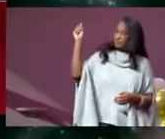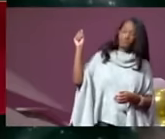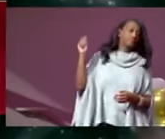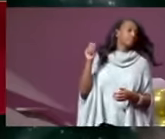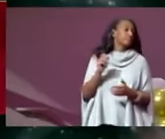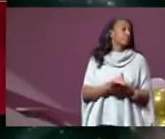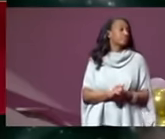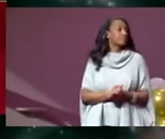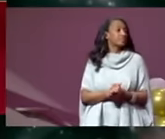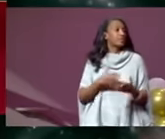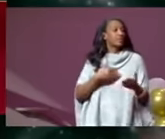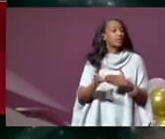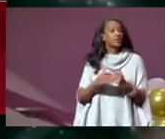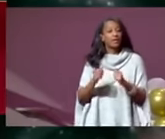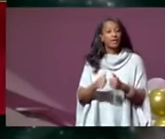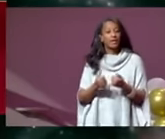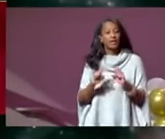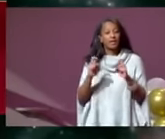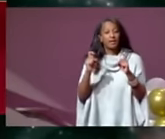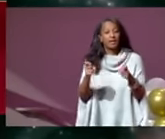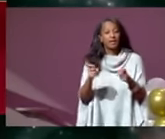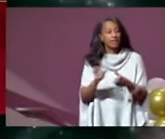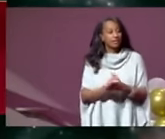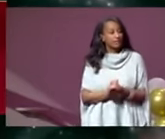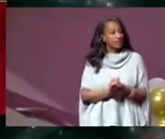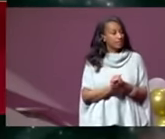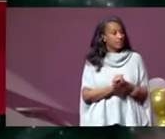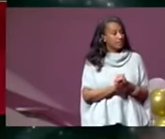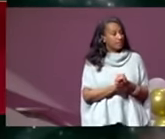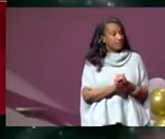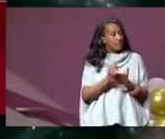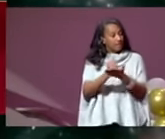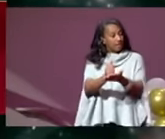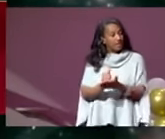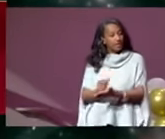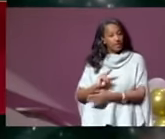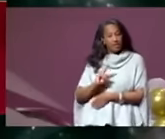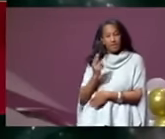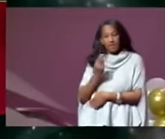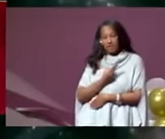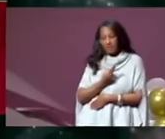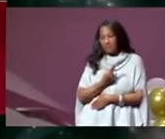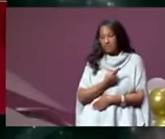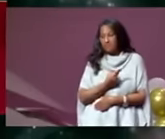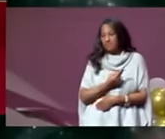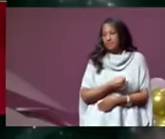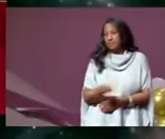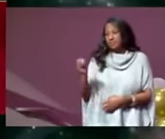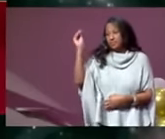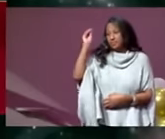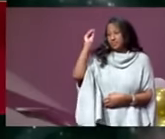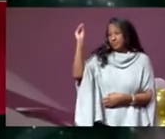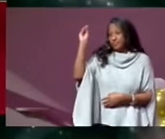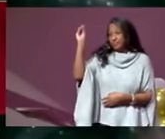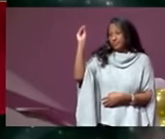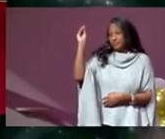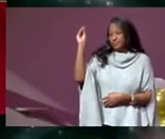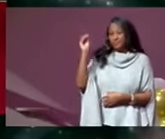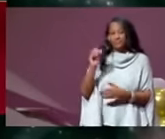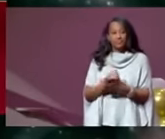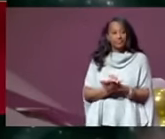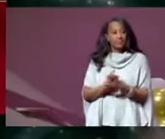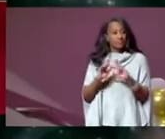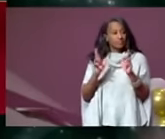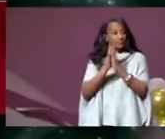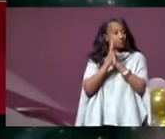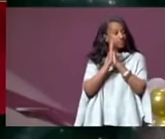this morning. However you're going to give, whatever you're going to give, I would that you help us to consecrate it unto the Lord. Lift it up as we consecrate it unto God